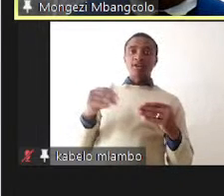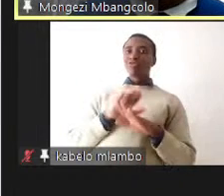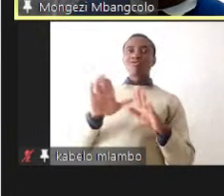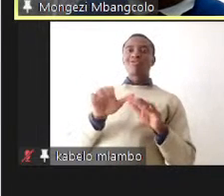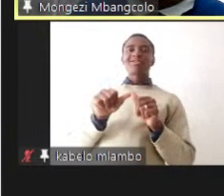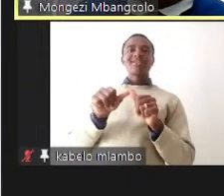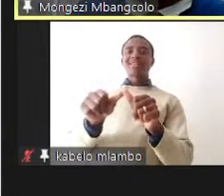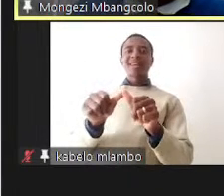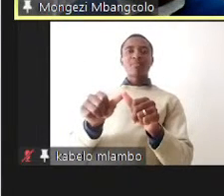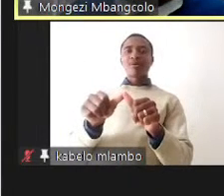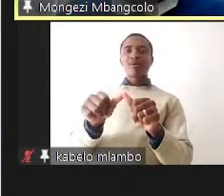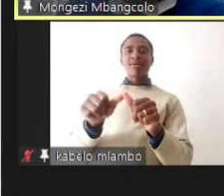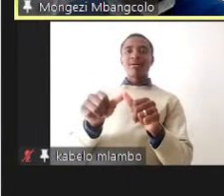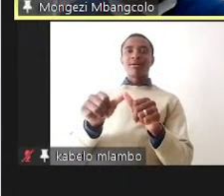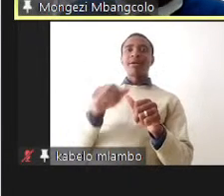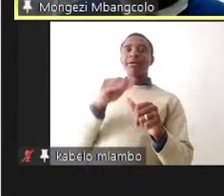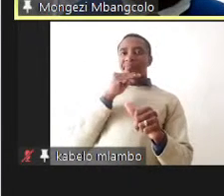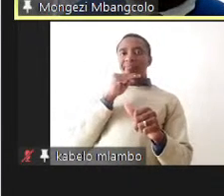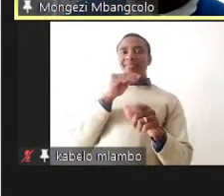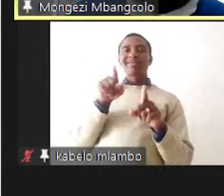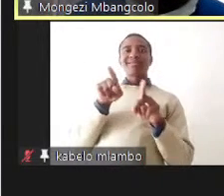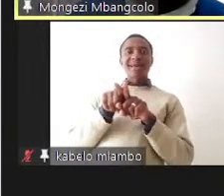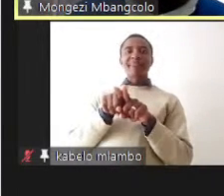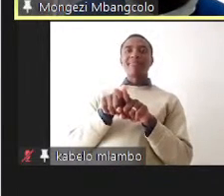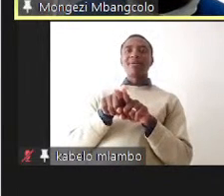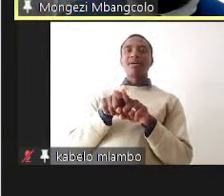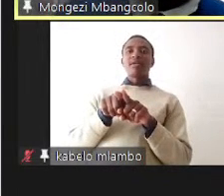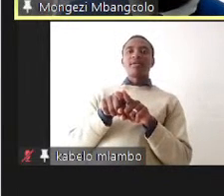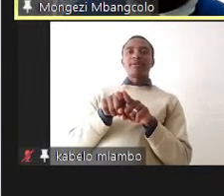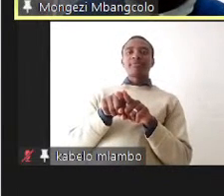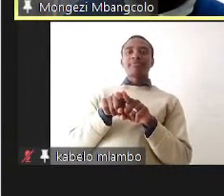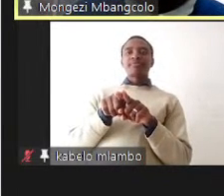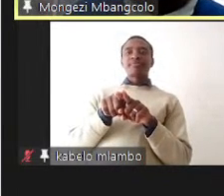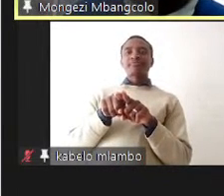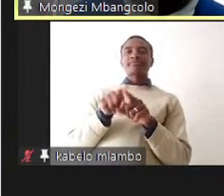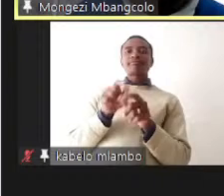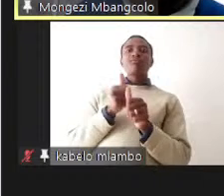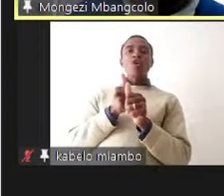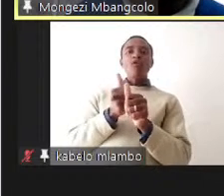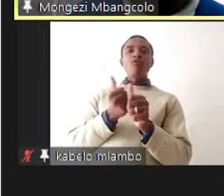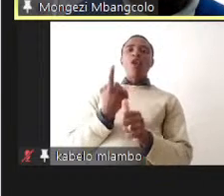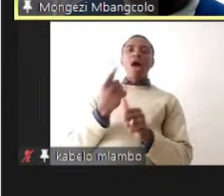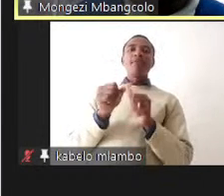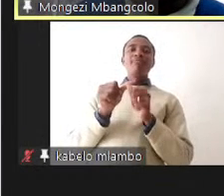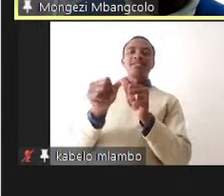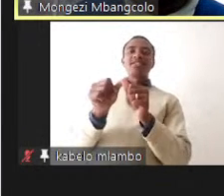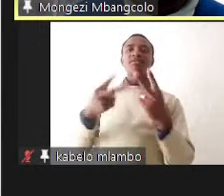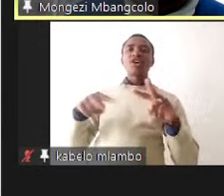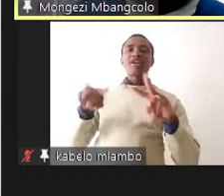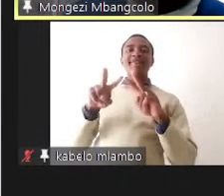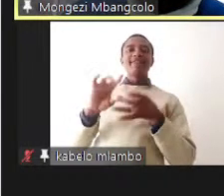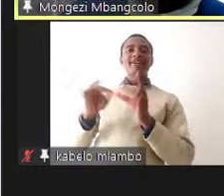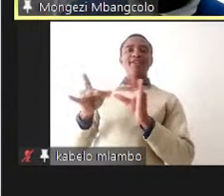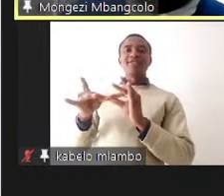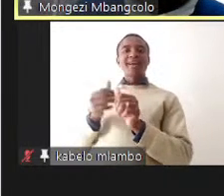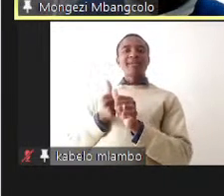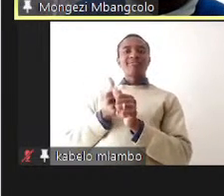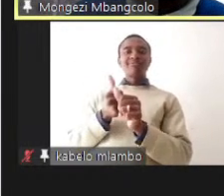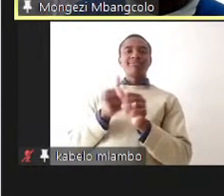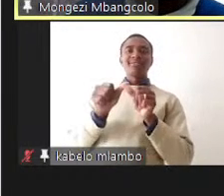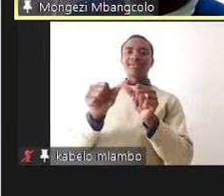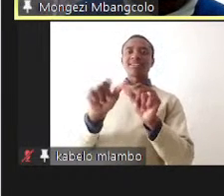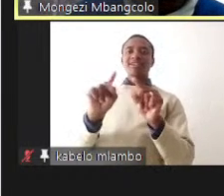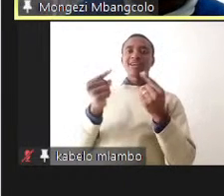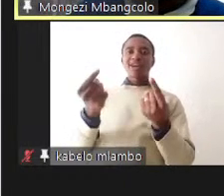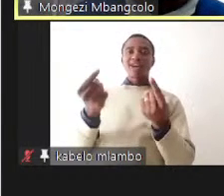You are likely to have an unsustainable follow-up in terms of the value chain. You're talking about supply to